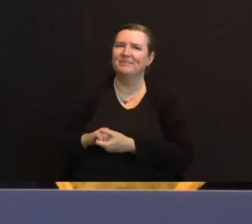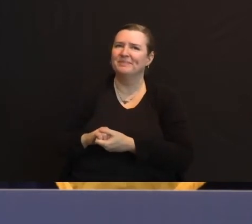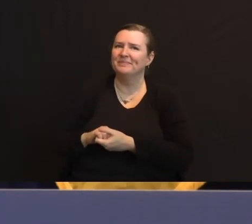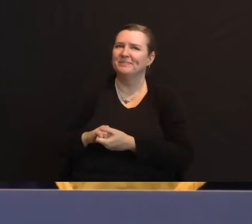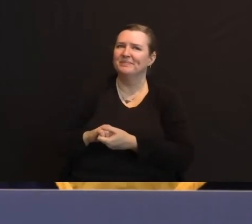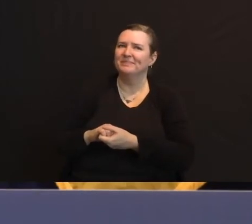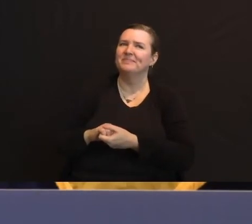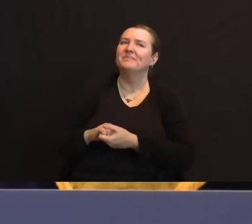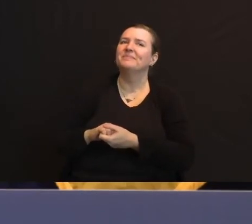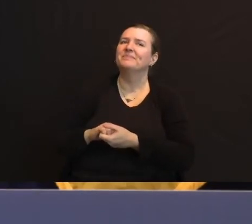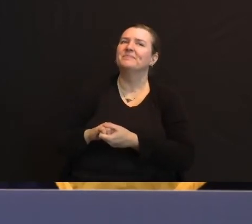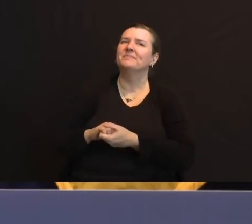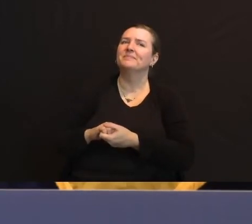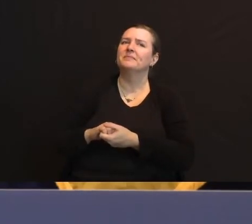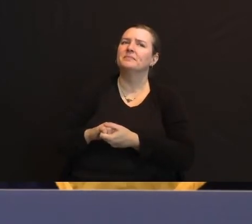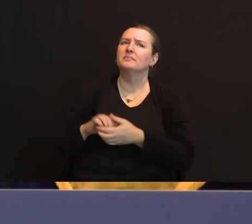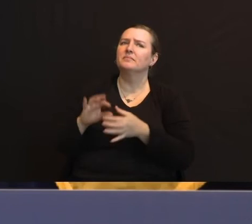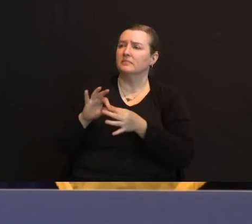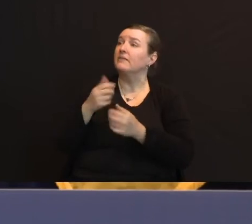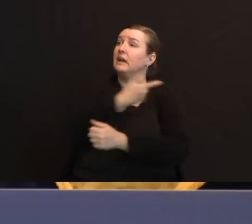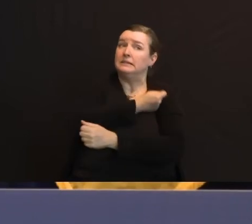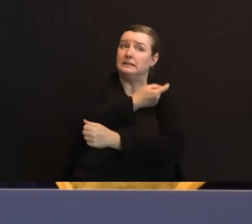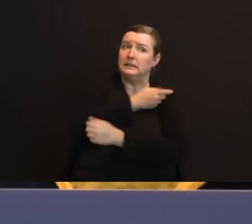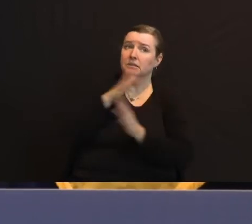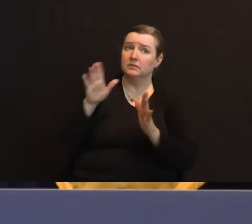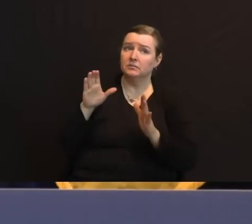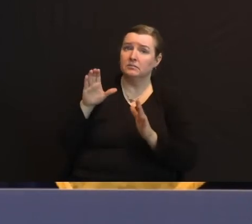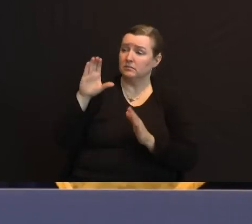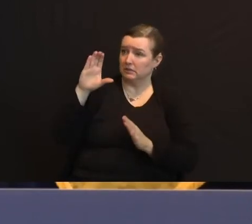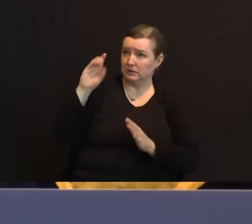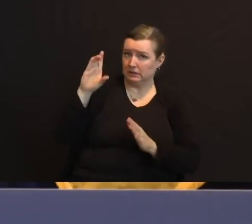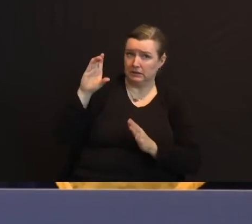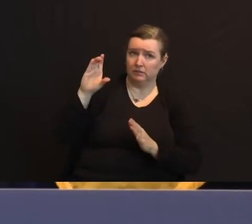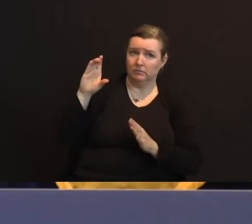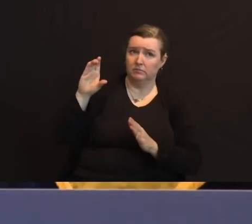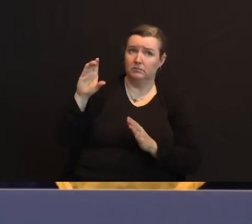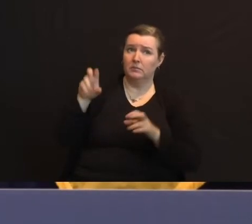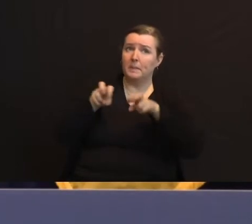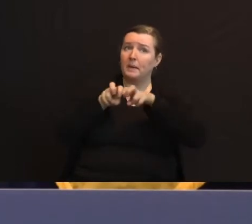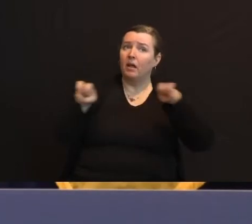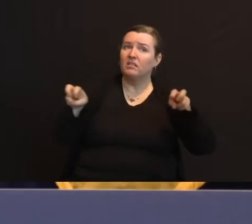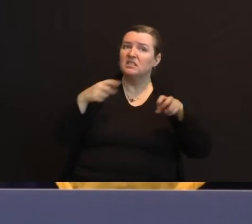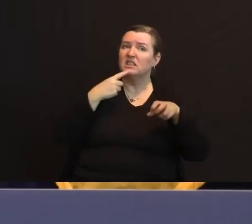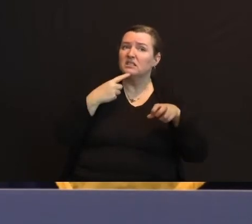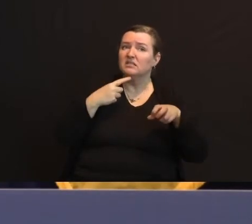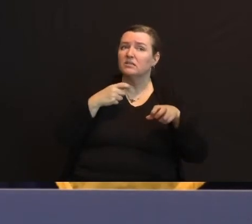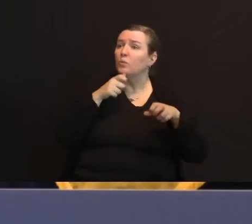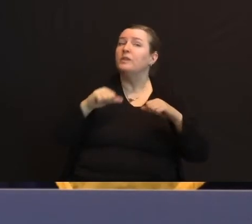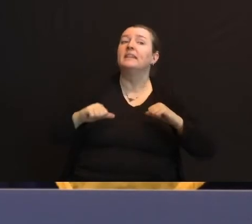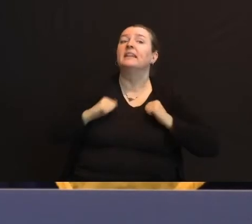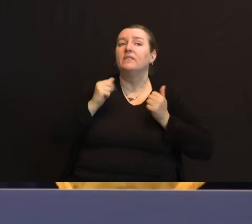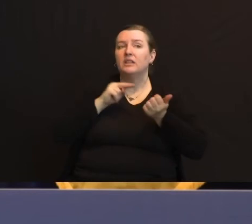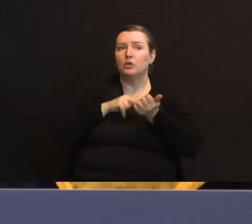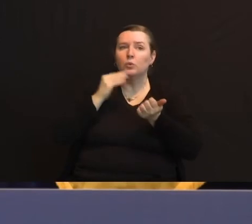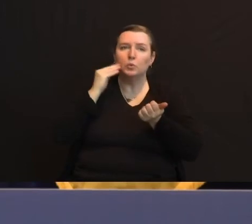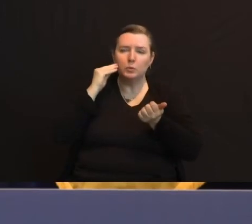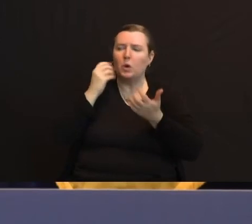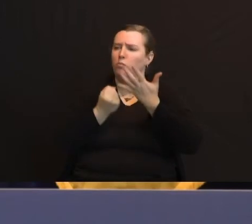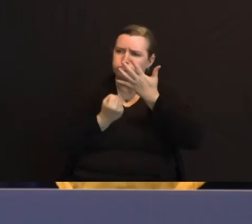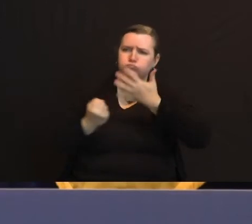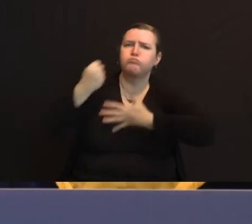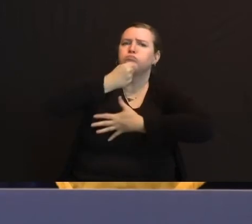On the vaccines, now that a CDC panel has moved nursing home residents to the top of the vaccine list, will New Jersey do the same, considering